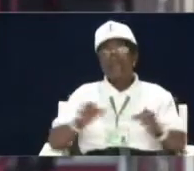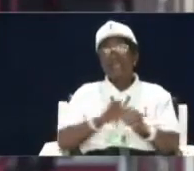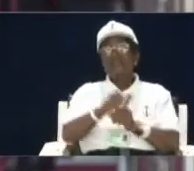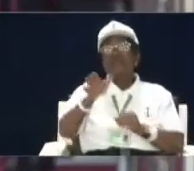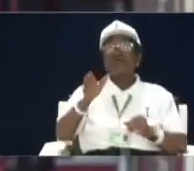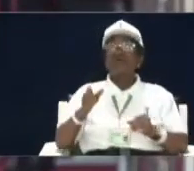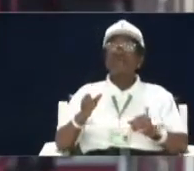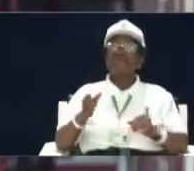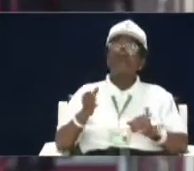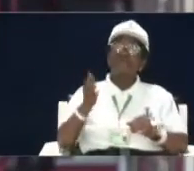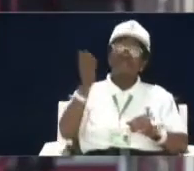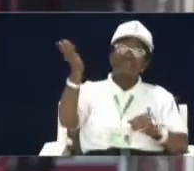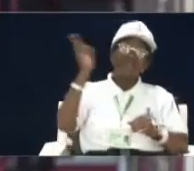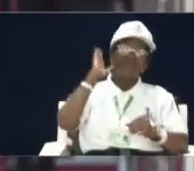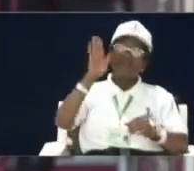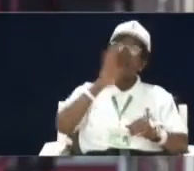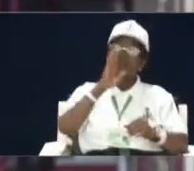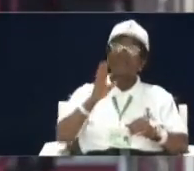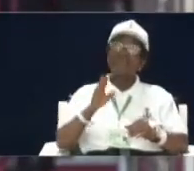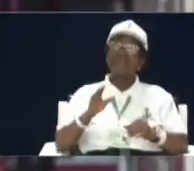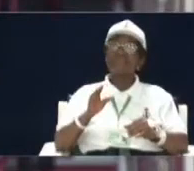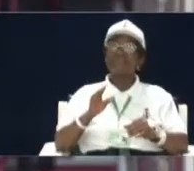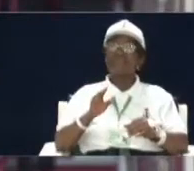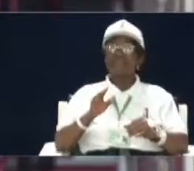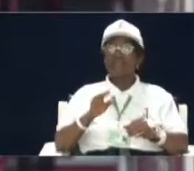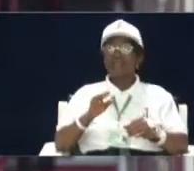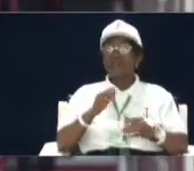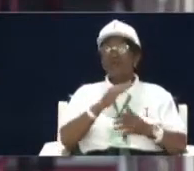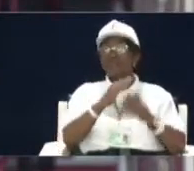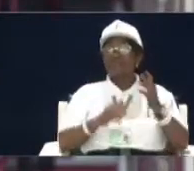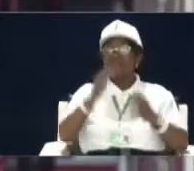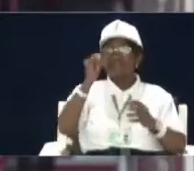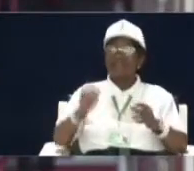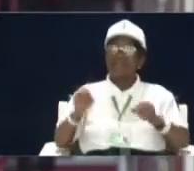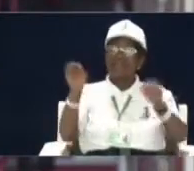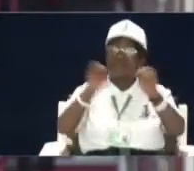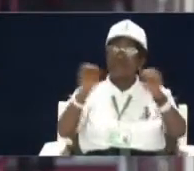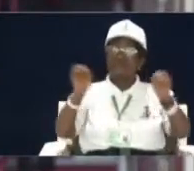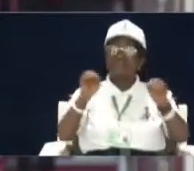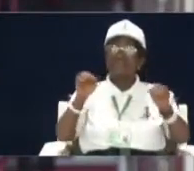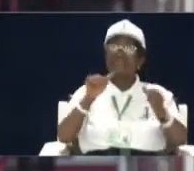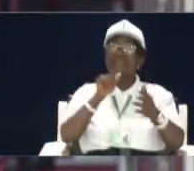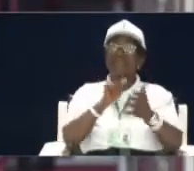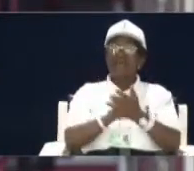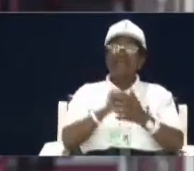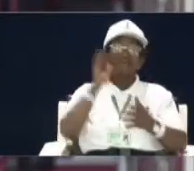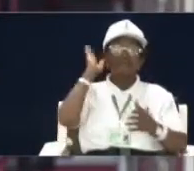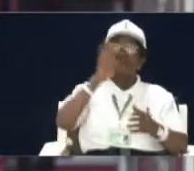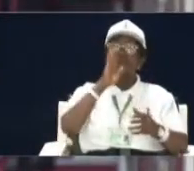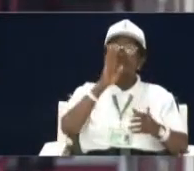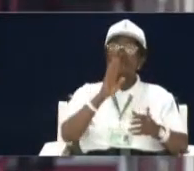there will be absolutely nothing that will be possible for you.